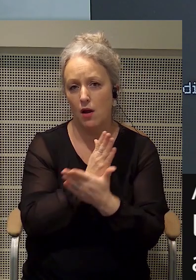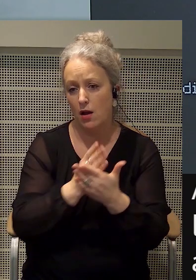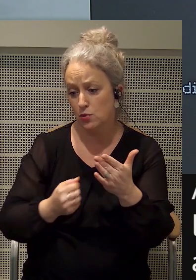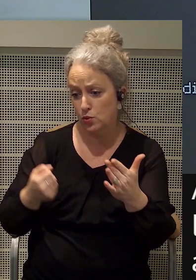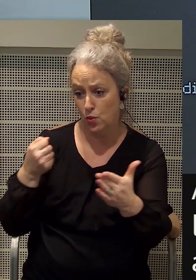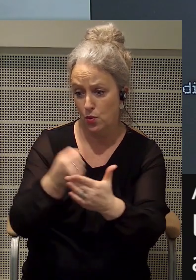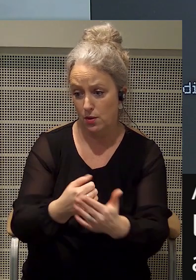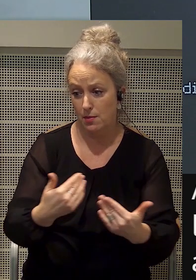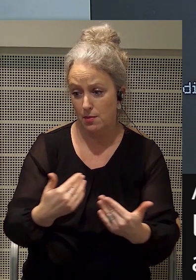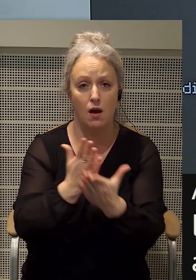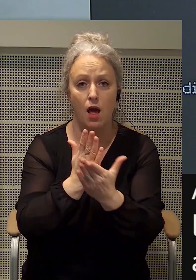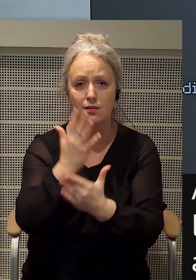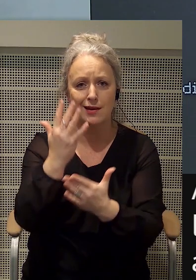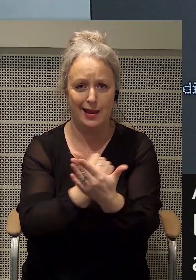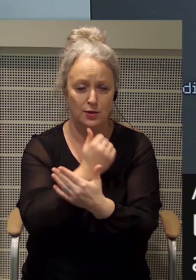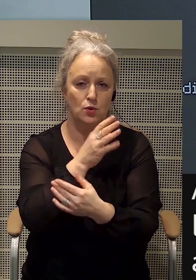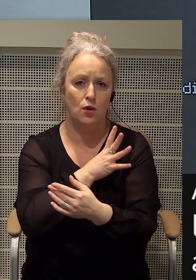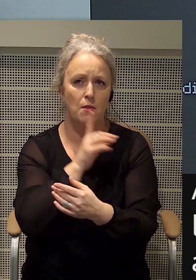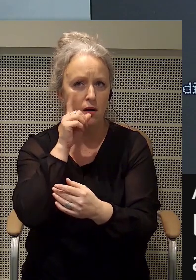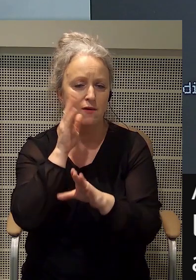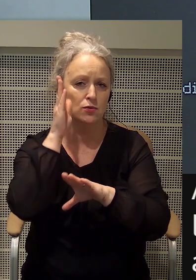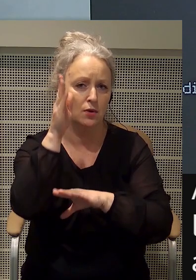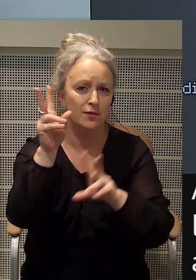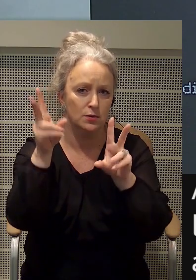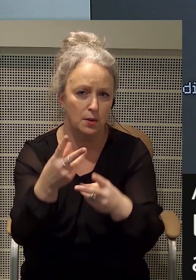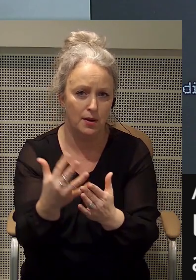things are too slow, but we have